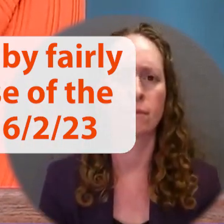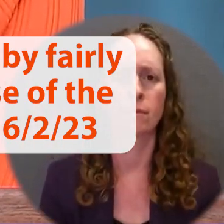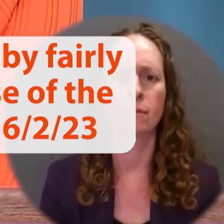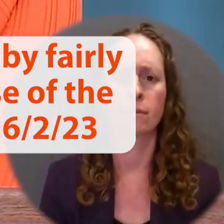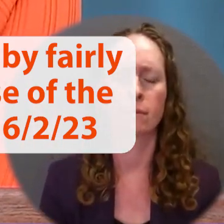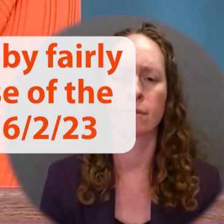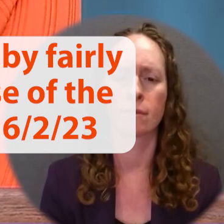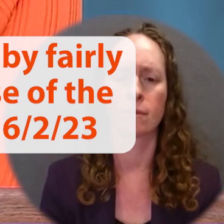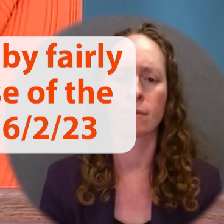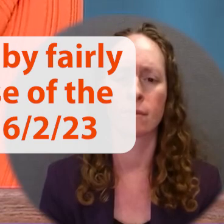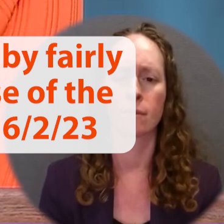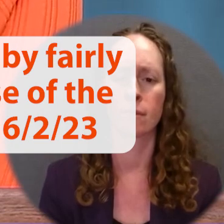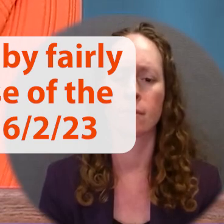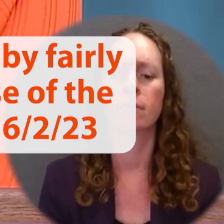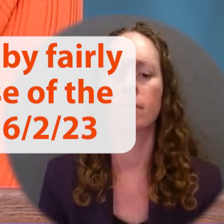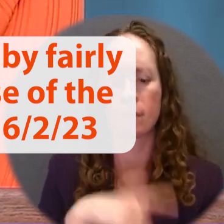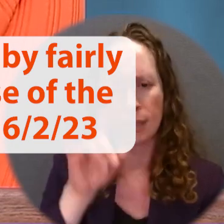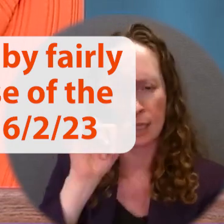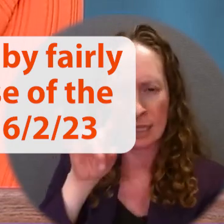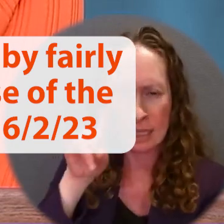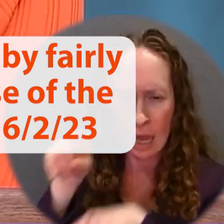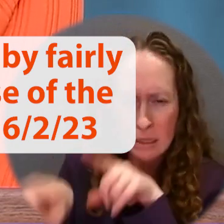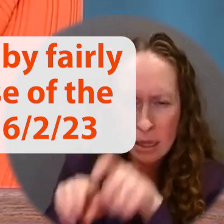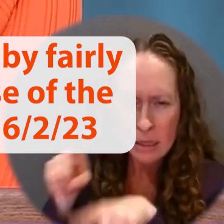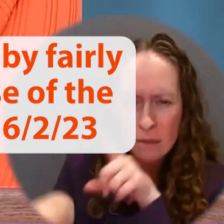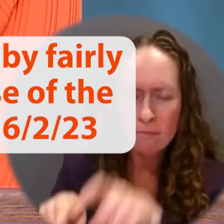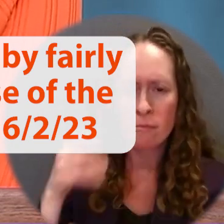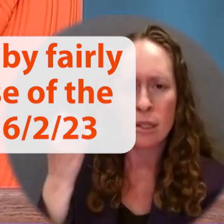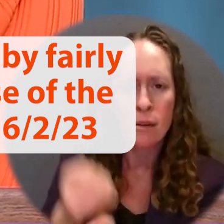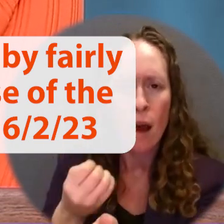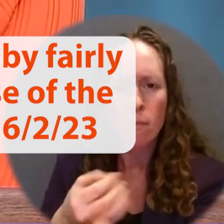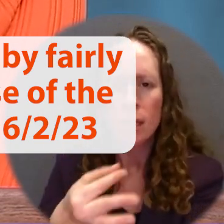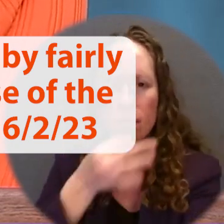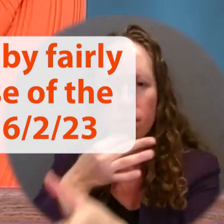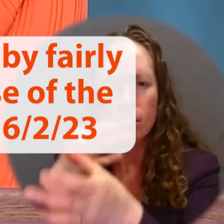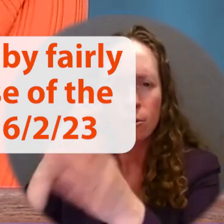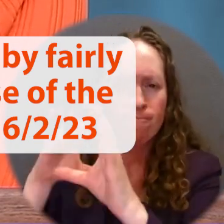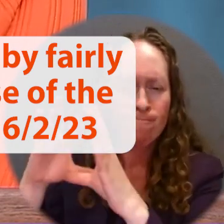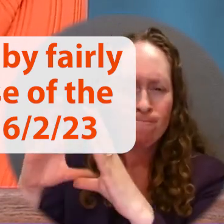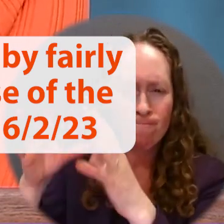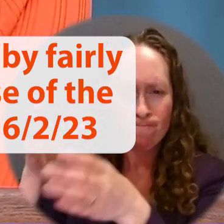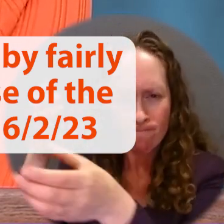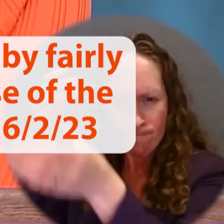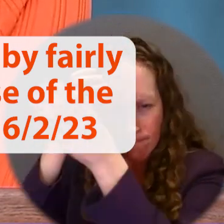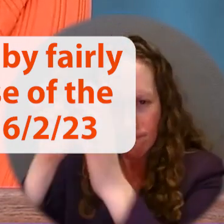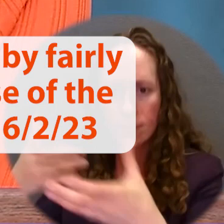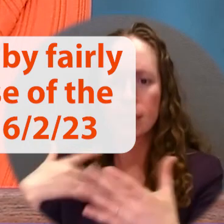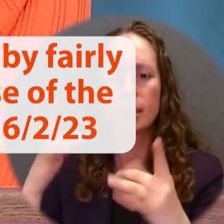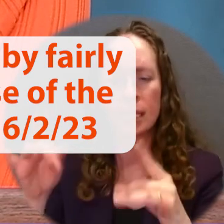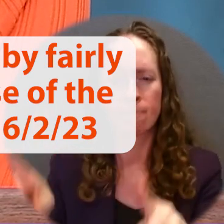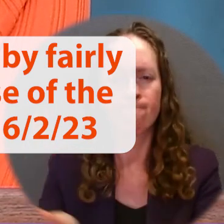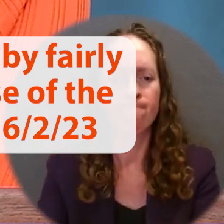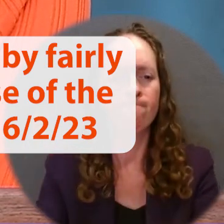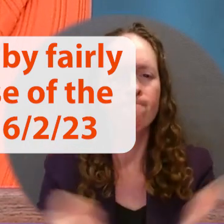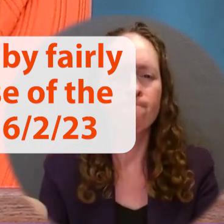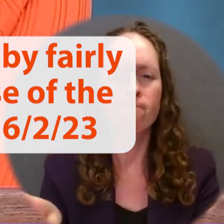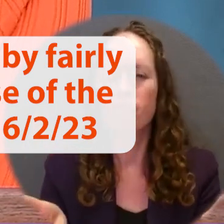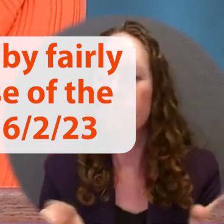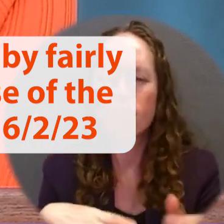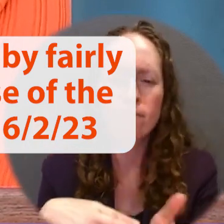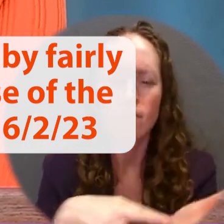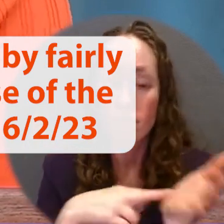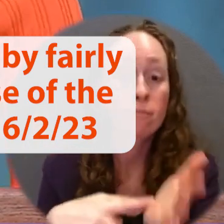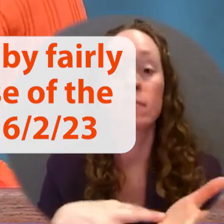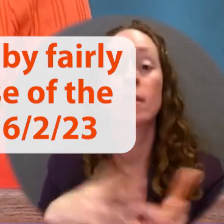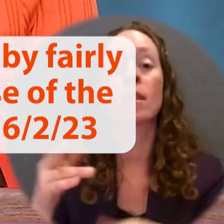from different surveys, so that's important to note. The number of jobs created is from a business survey that came out, but